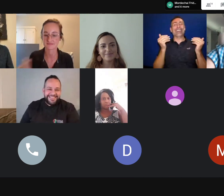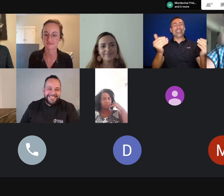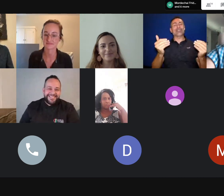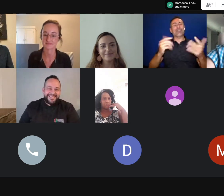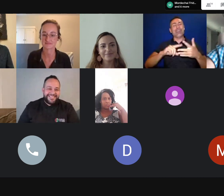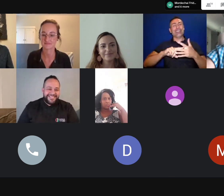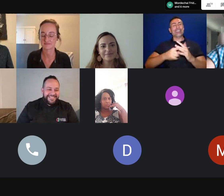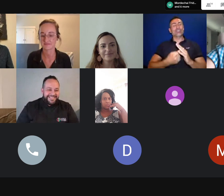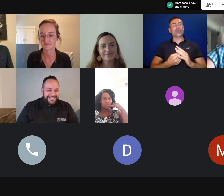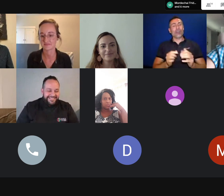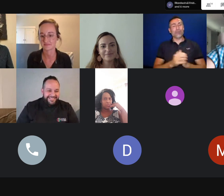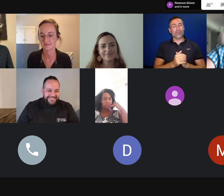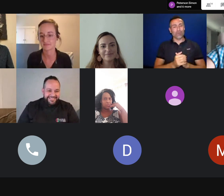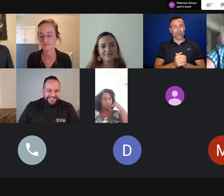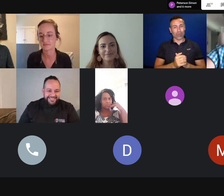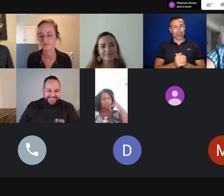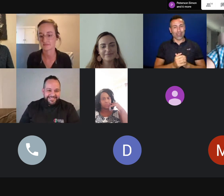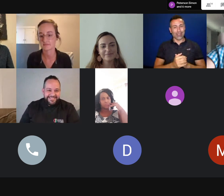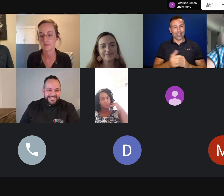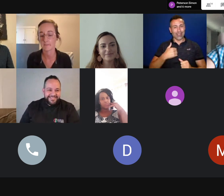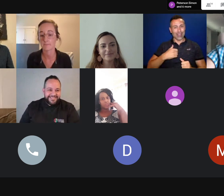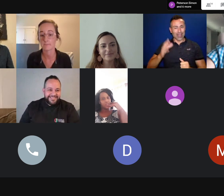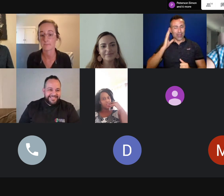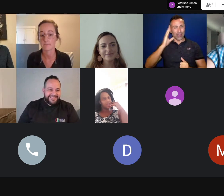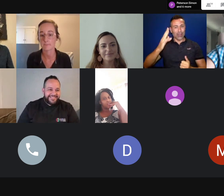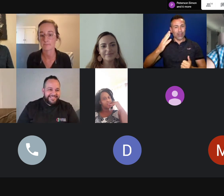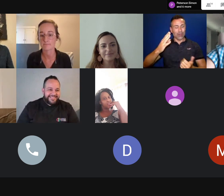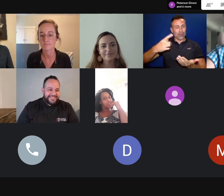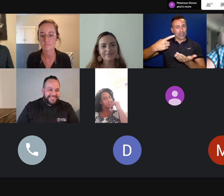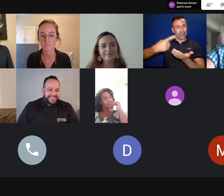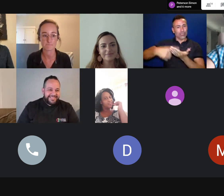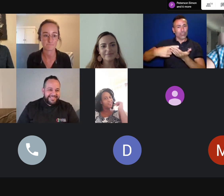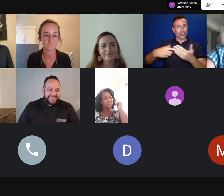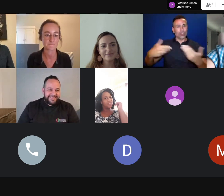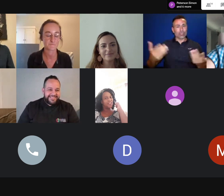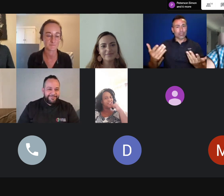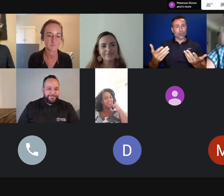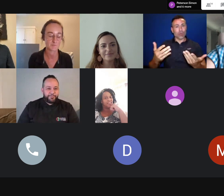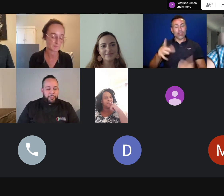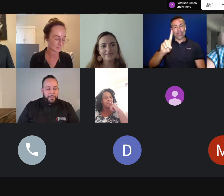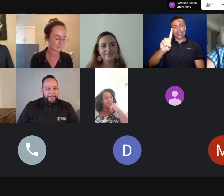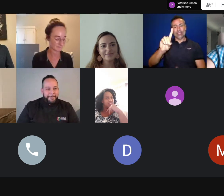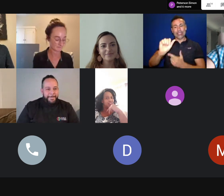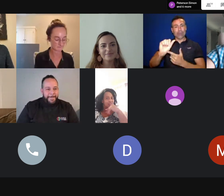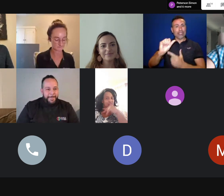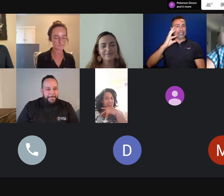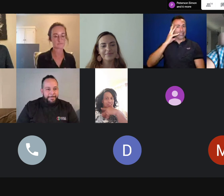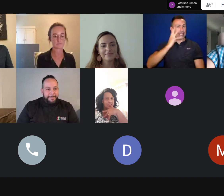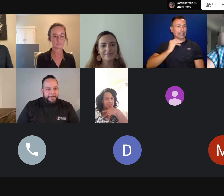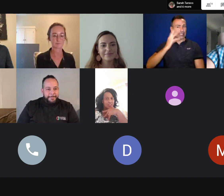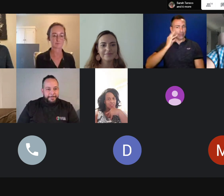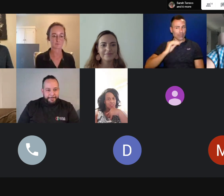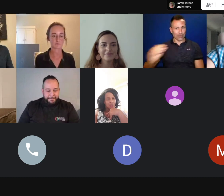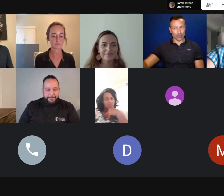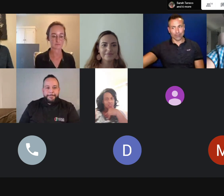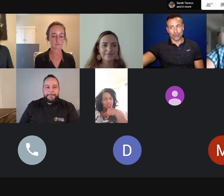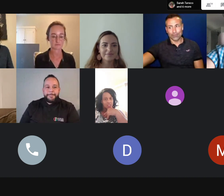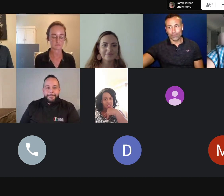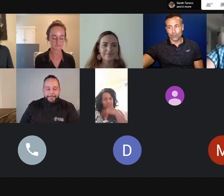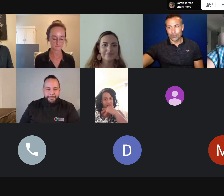be talking about is disability journey. So let's get